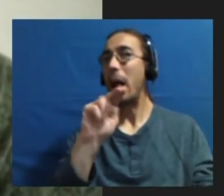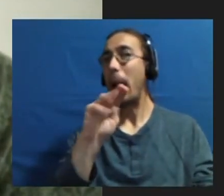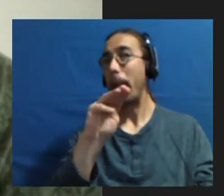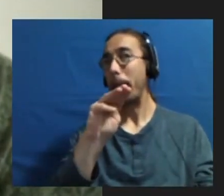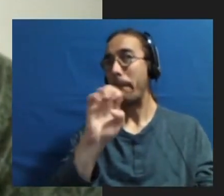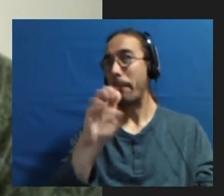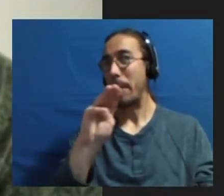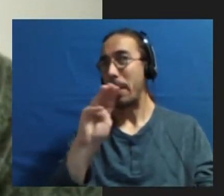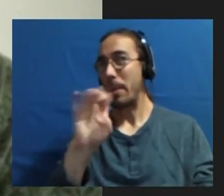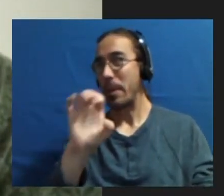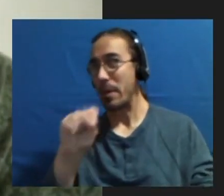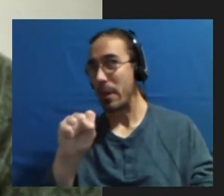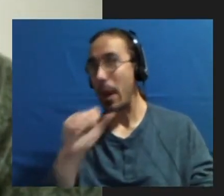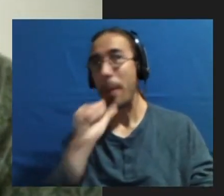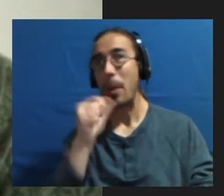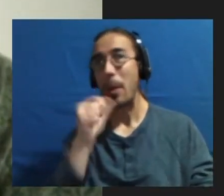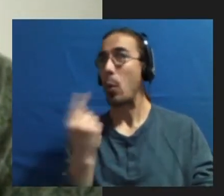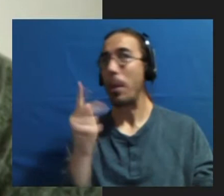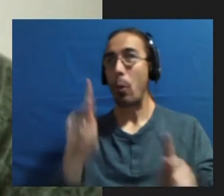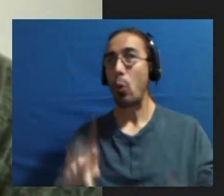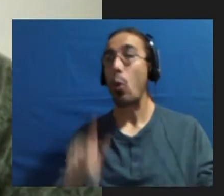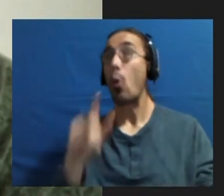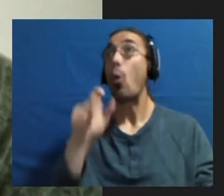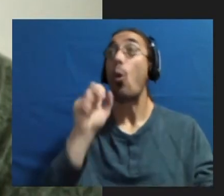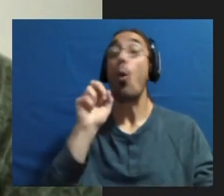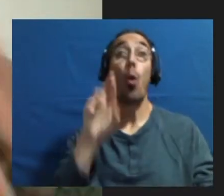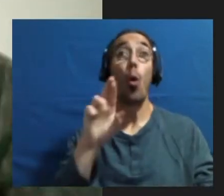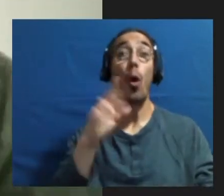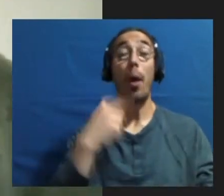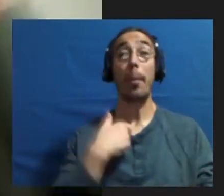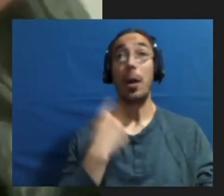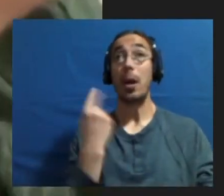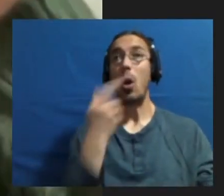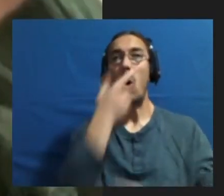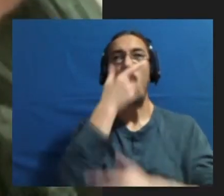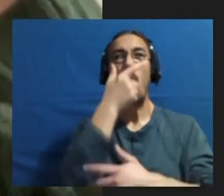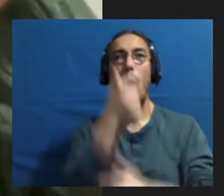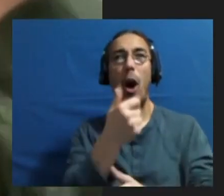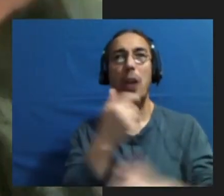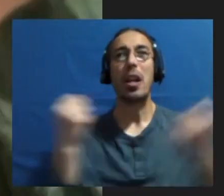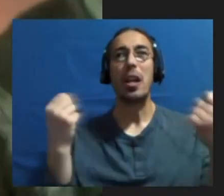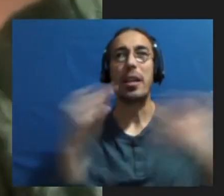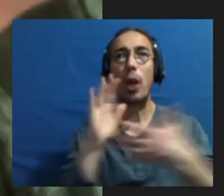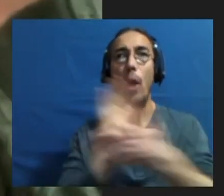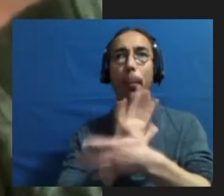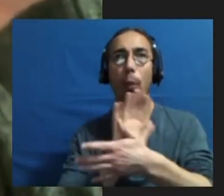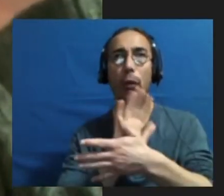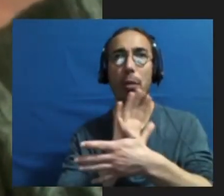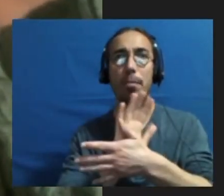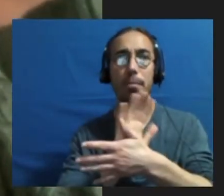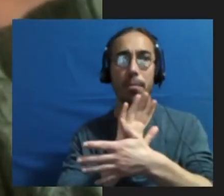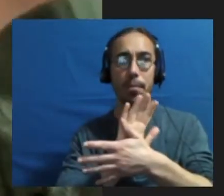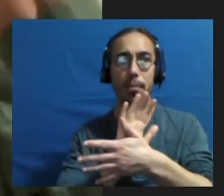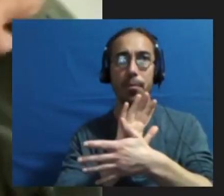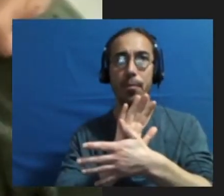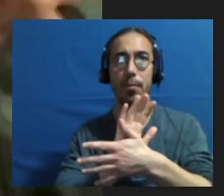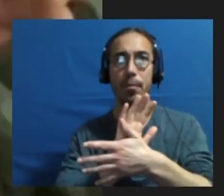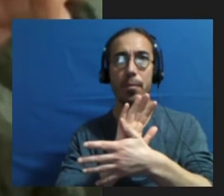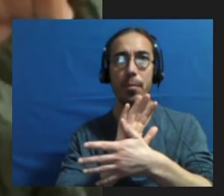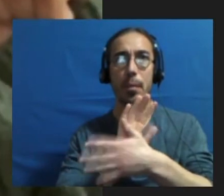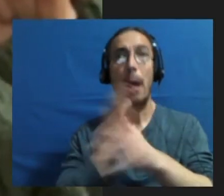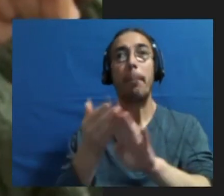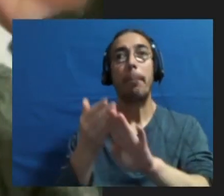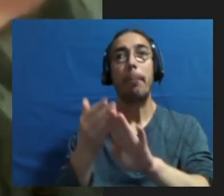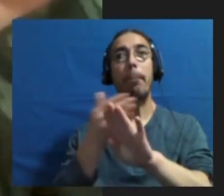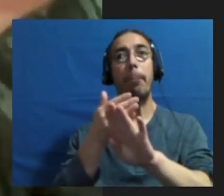not the only person that watches a scary movie that that puts up a screen before the action movie that says based